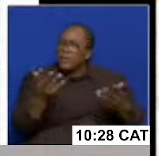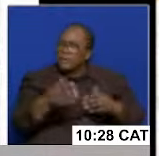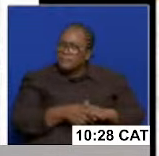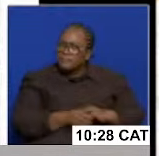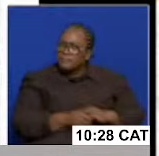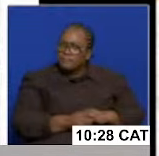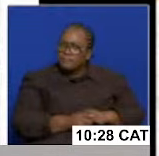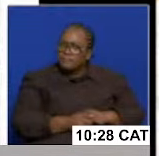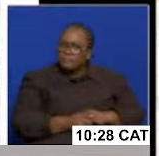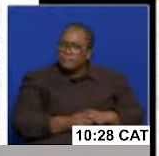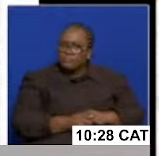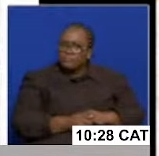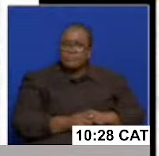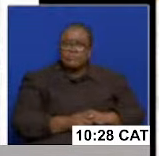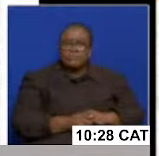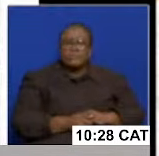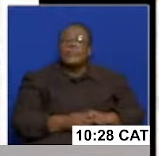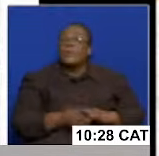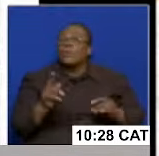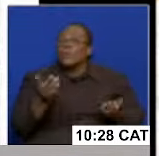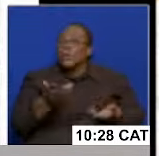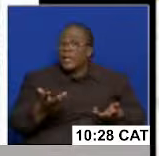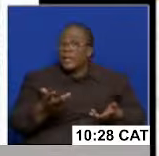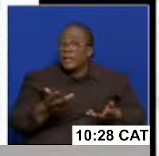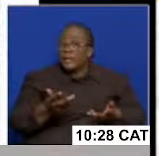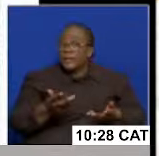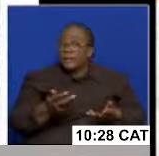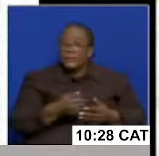Yes. Where have you seen it?